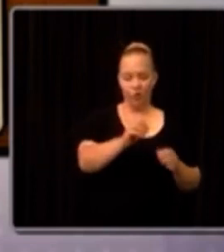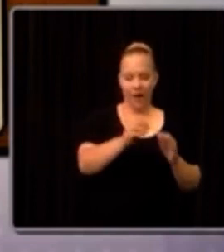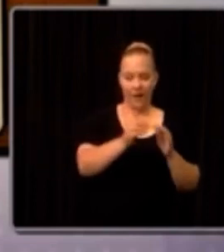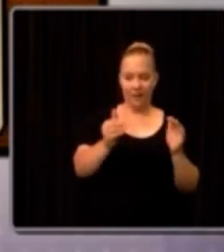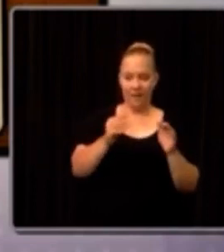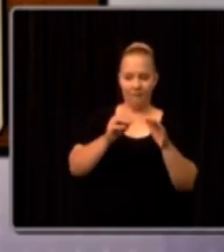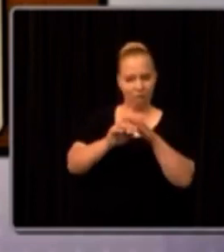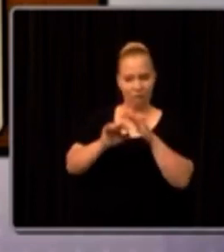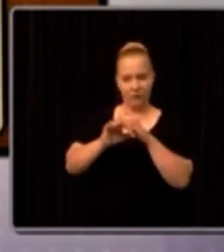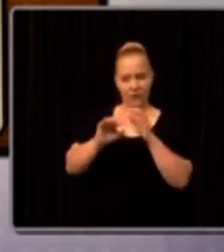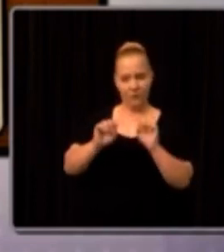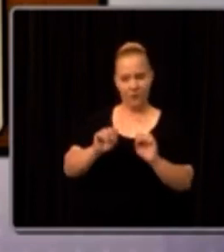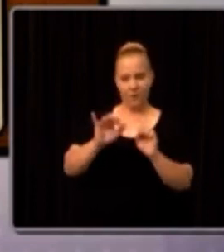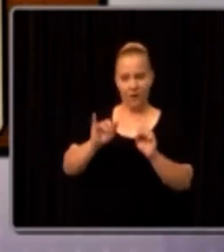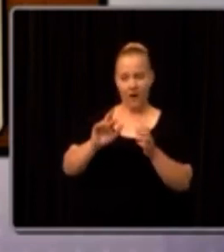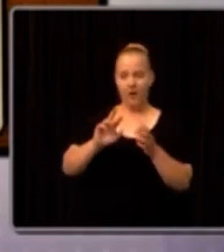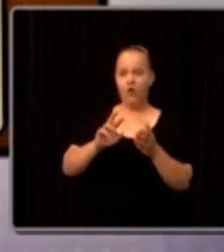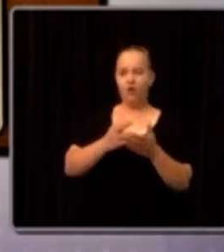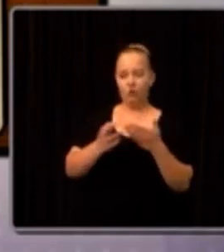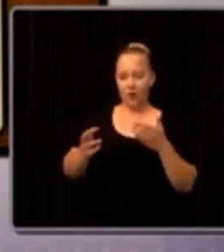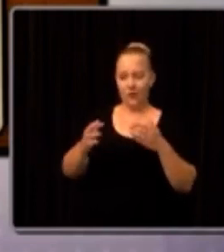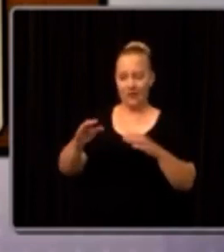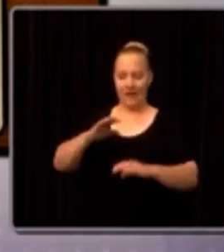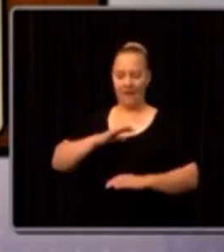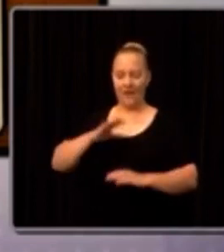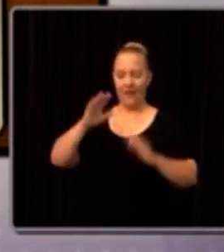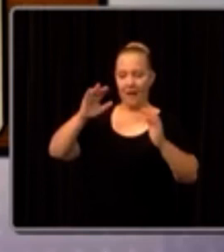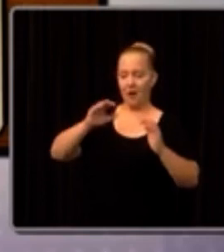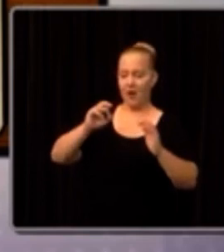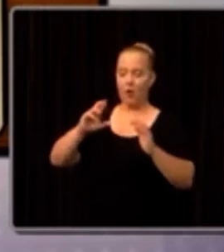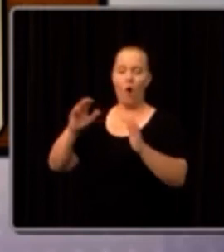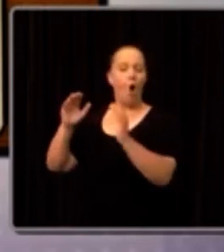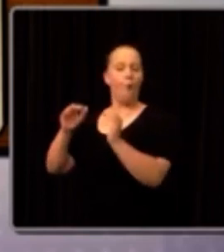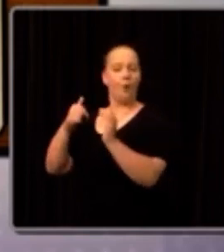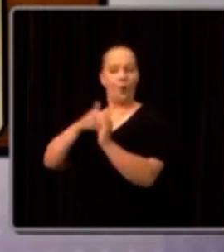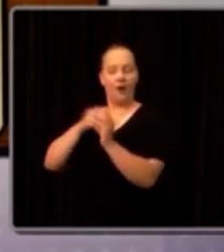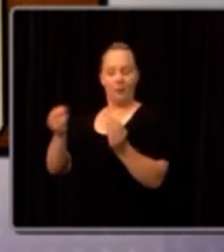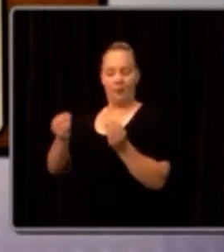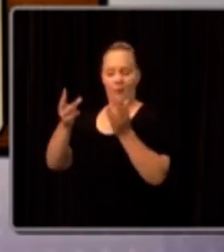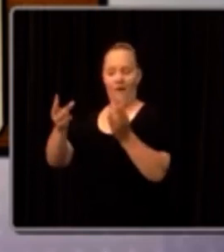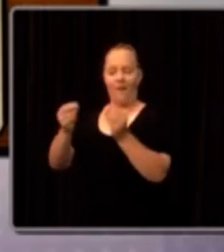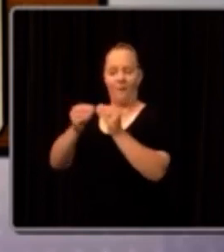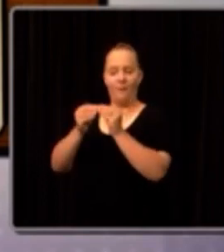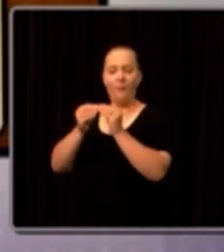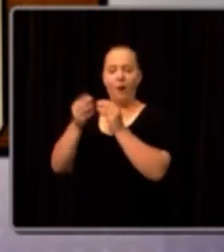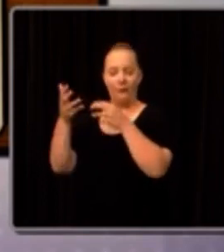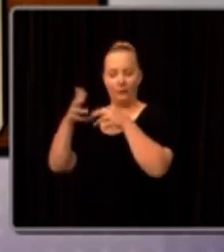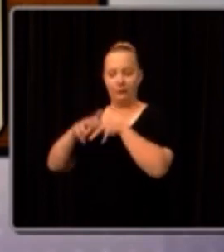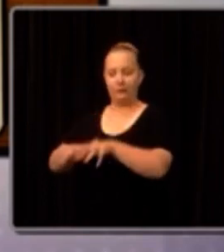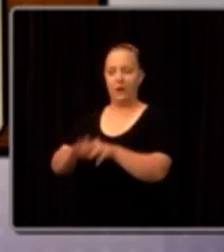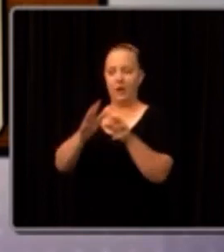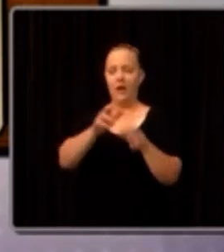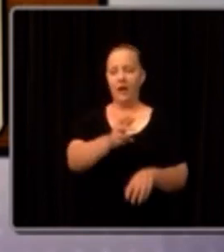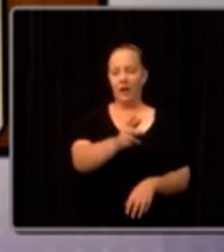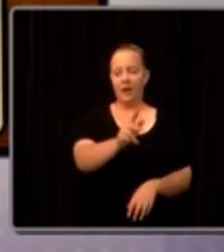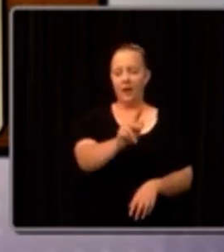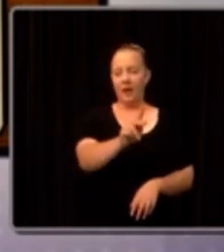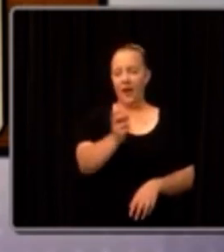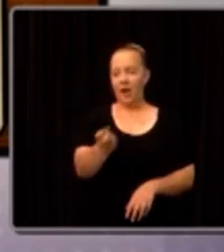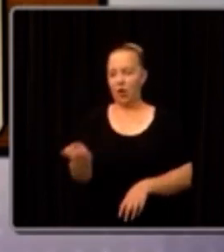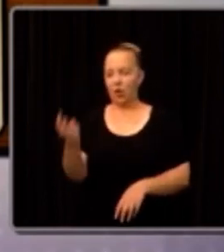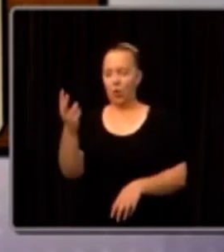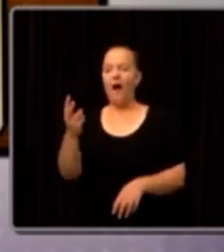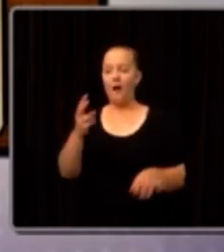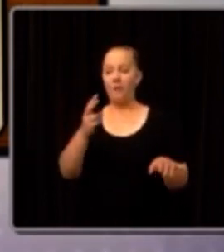that resource to meet that expectation or that hope that we can provide a more consistent and cohesive experience K-12. And so